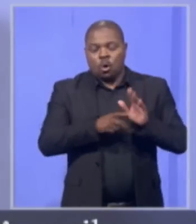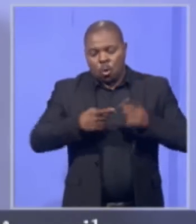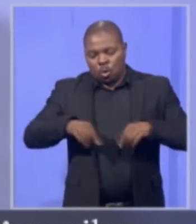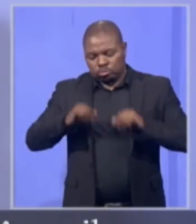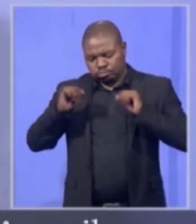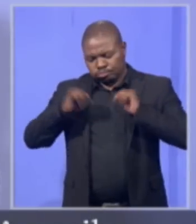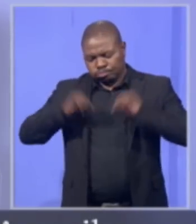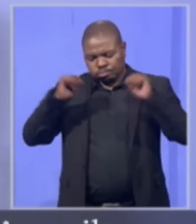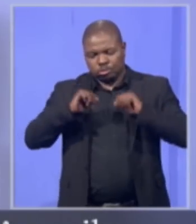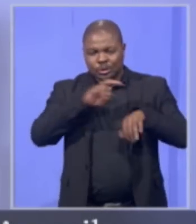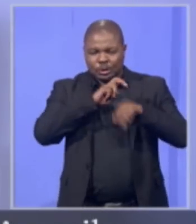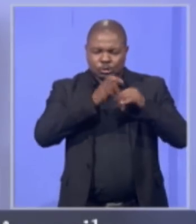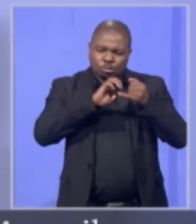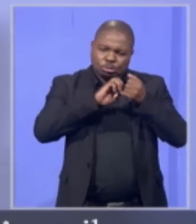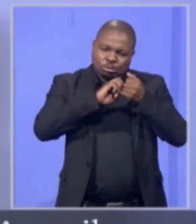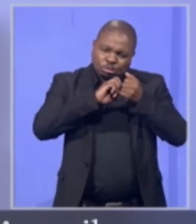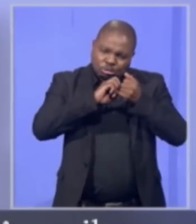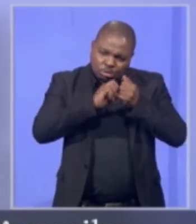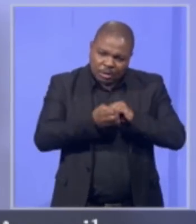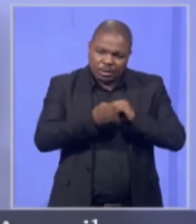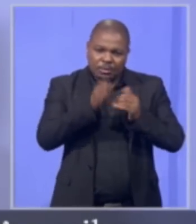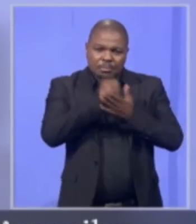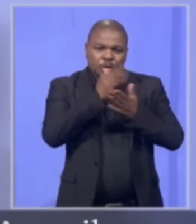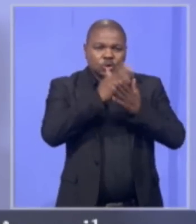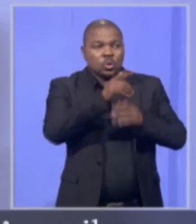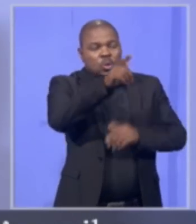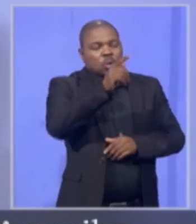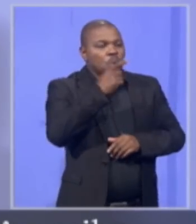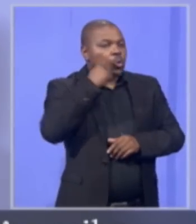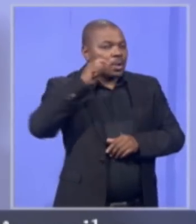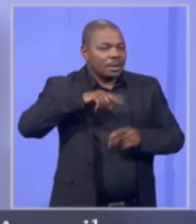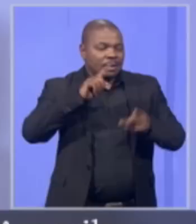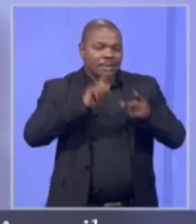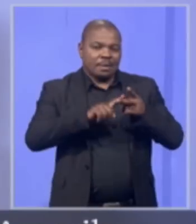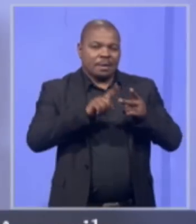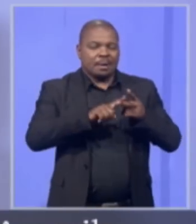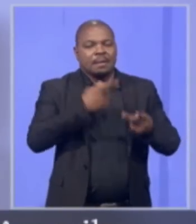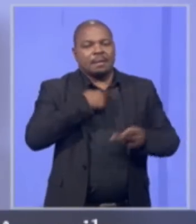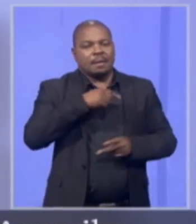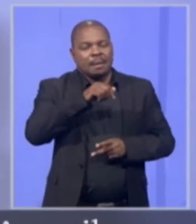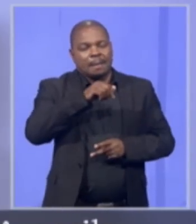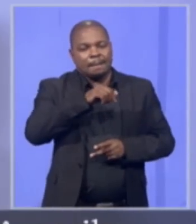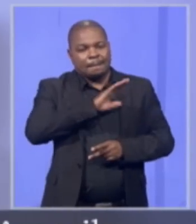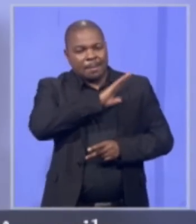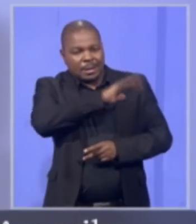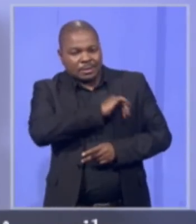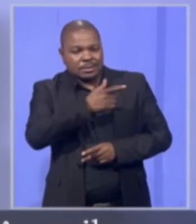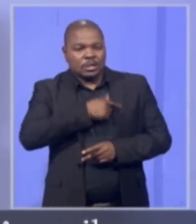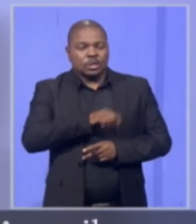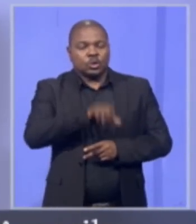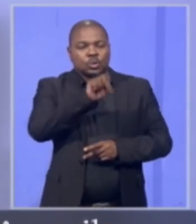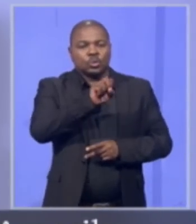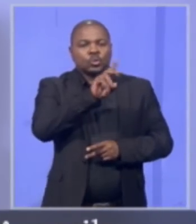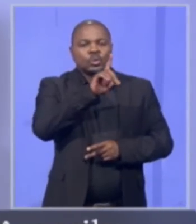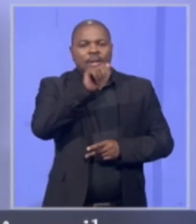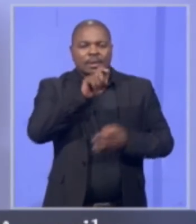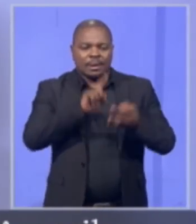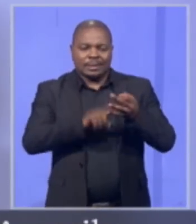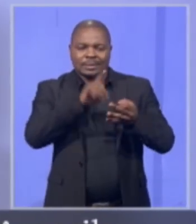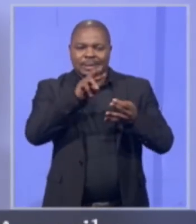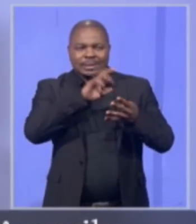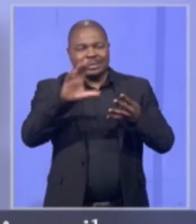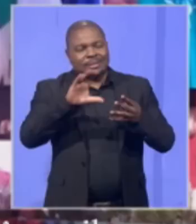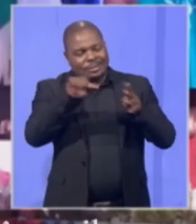all efforts towards a just peace in Ukraine, Palestine, Sudan, the DRC, and other major